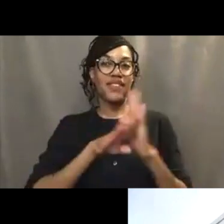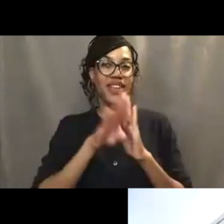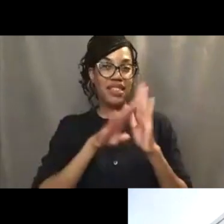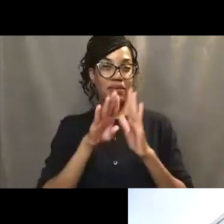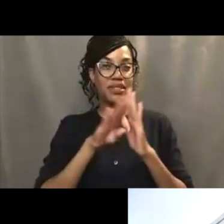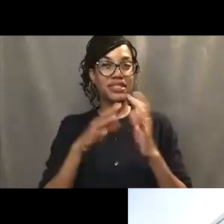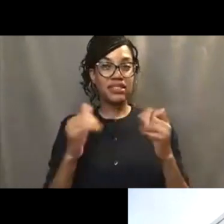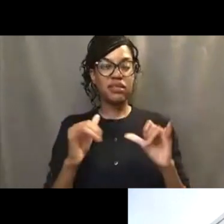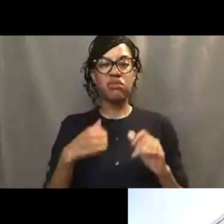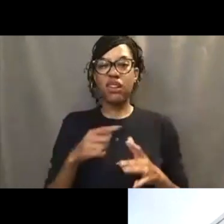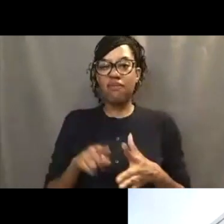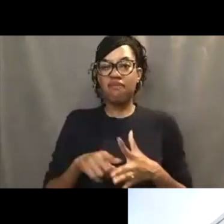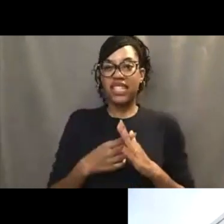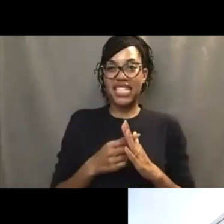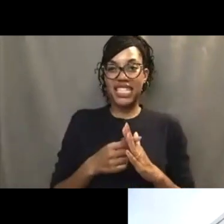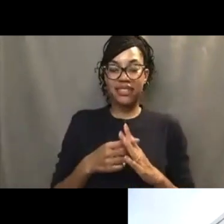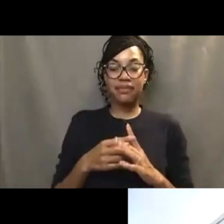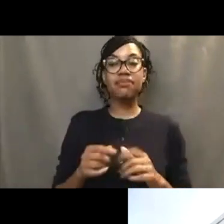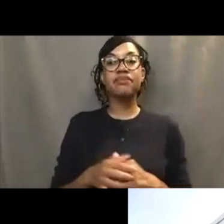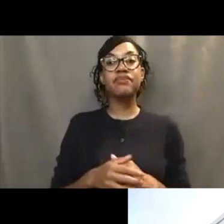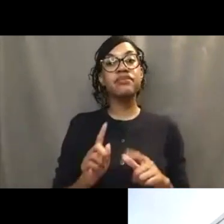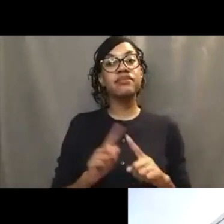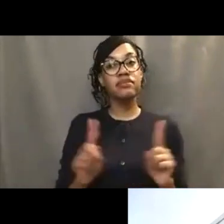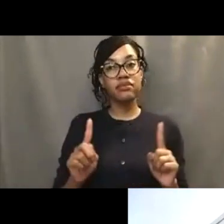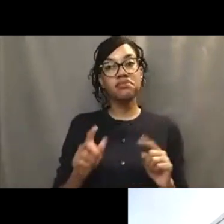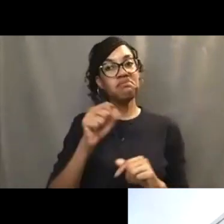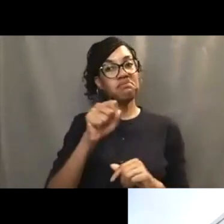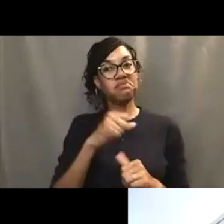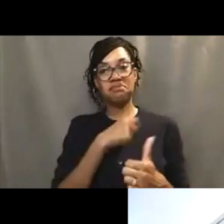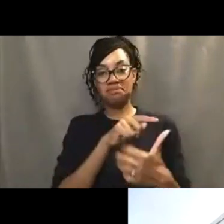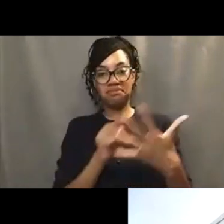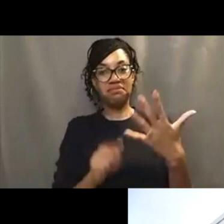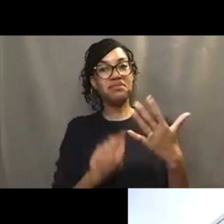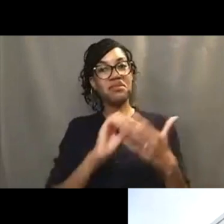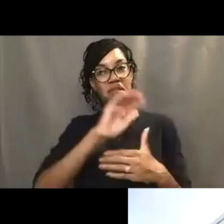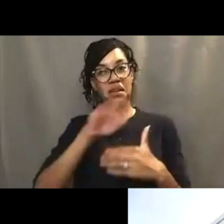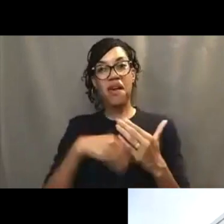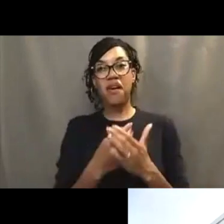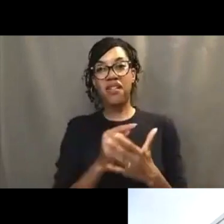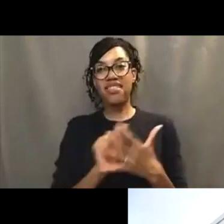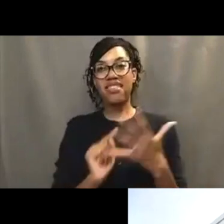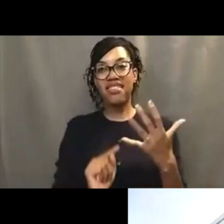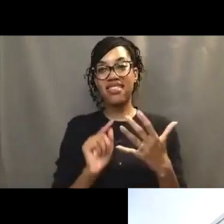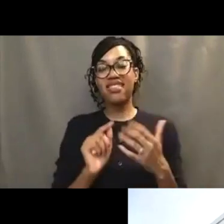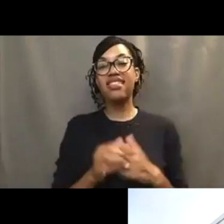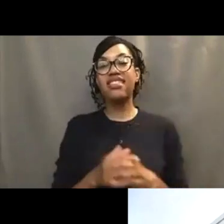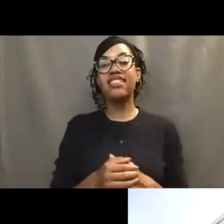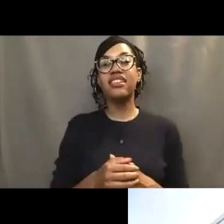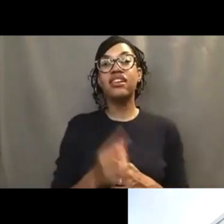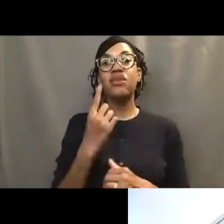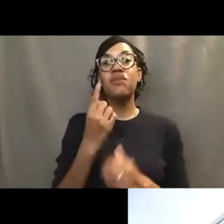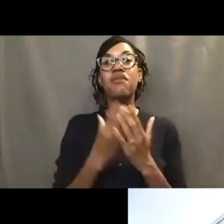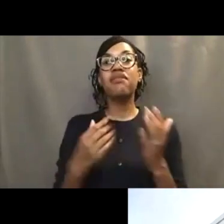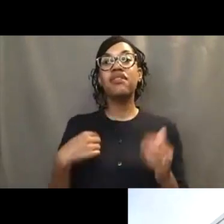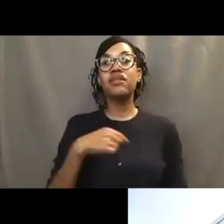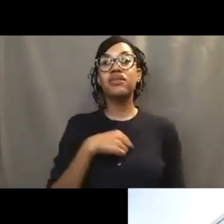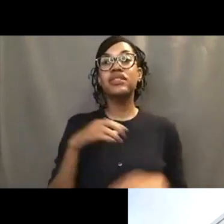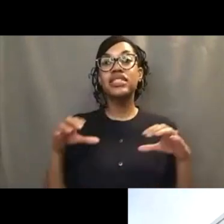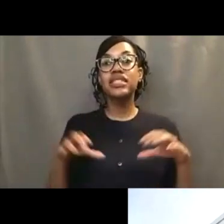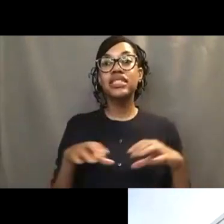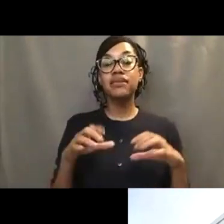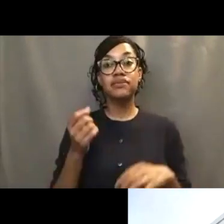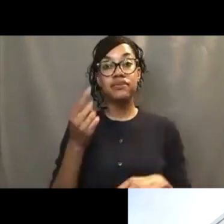beginning, but all of the above. So one of the things that we did before we